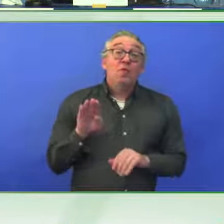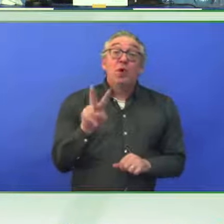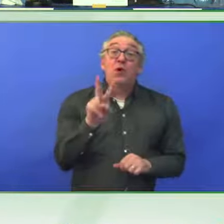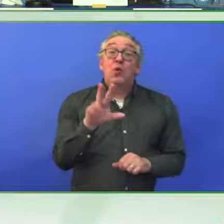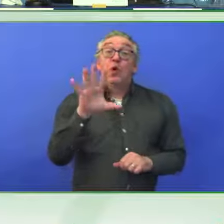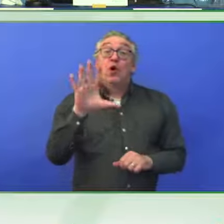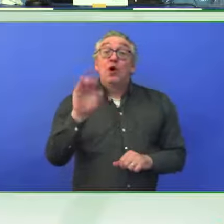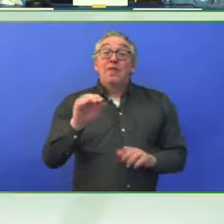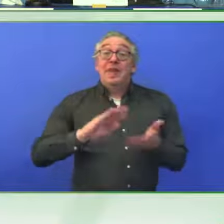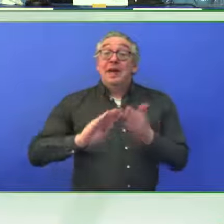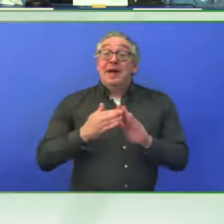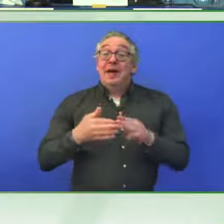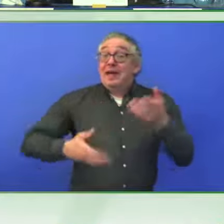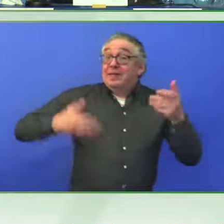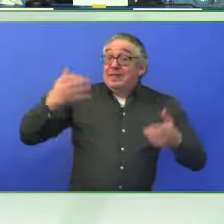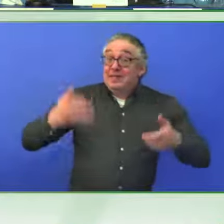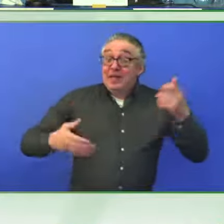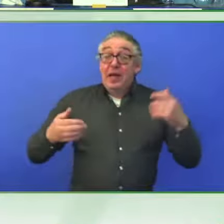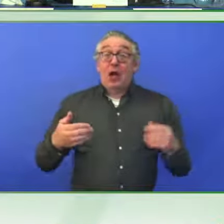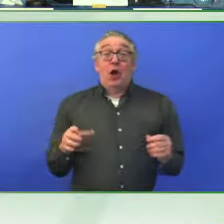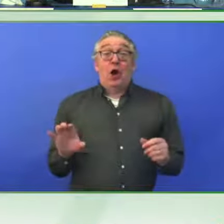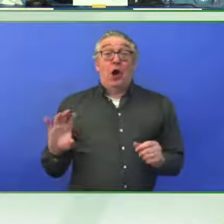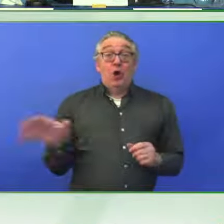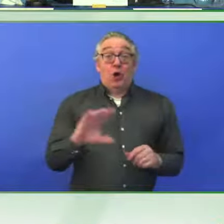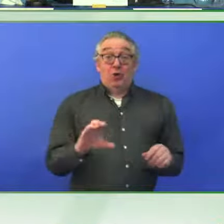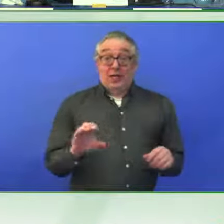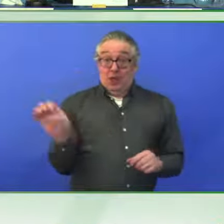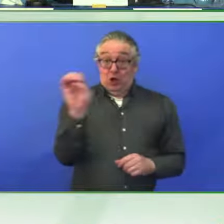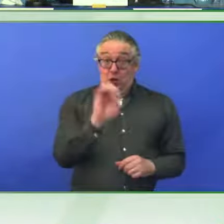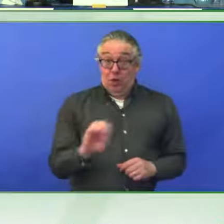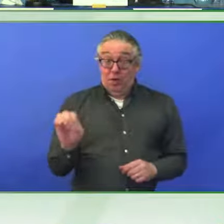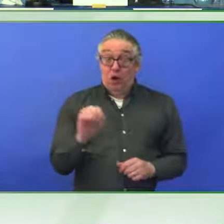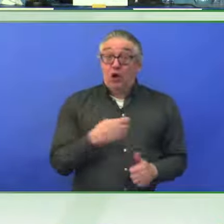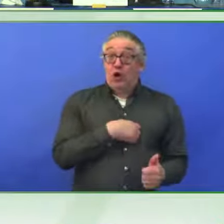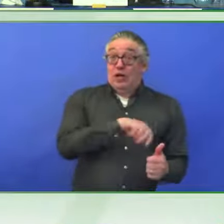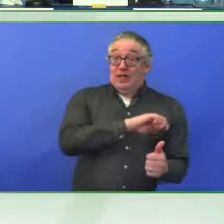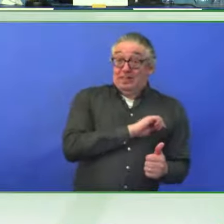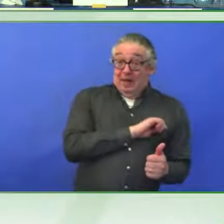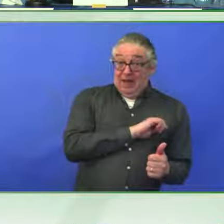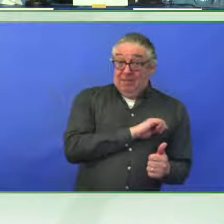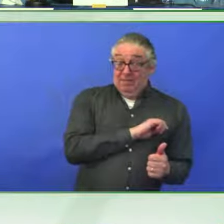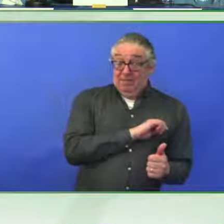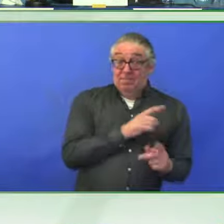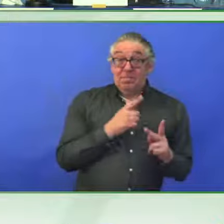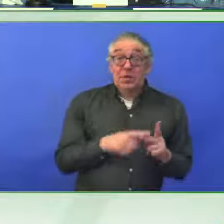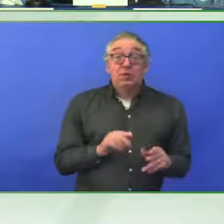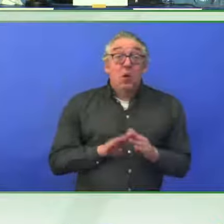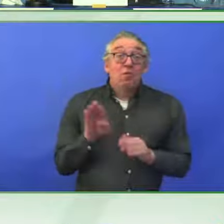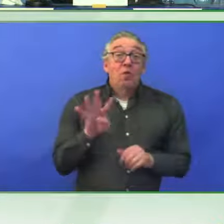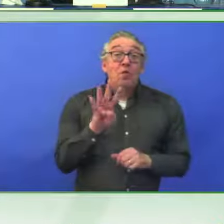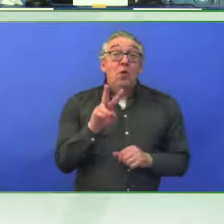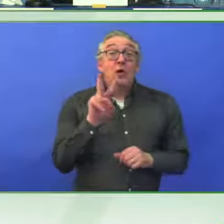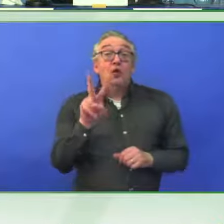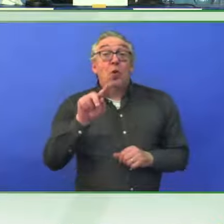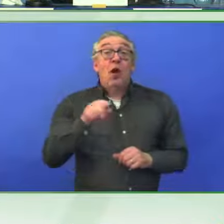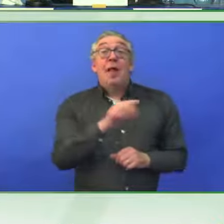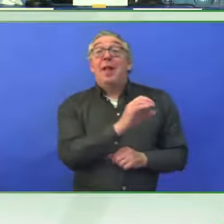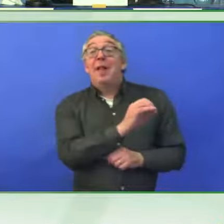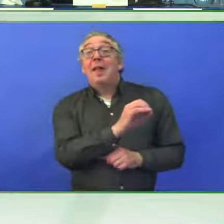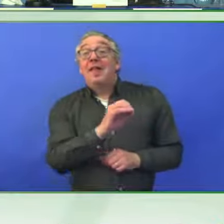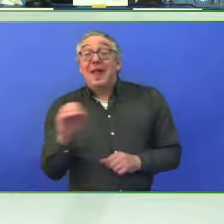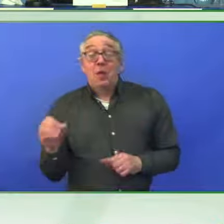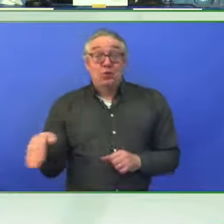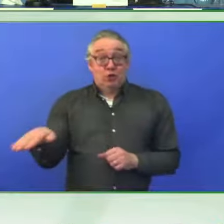6 countries, main in Spain, and more than 42,000 spots already